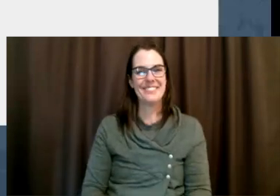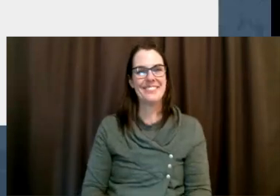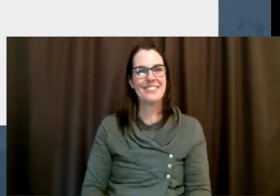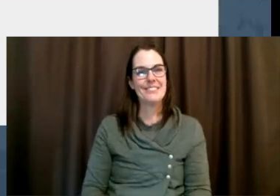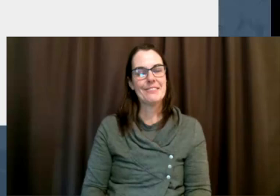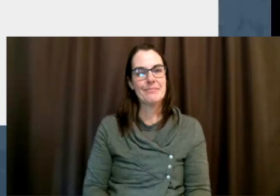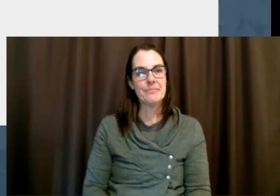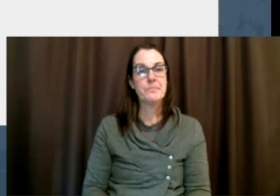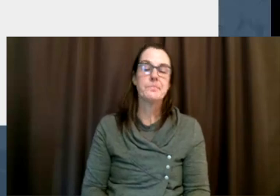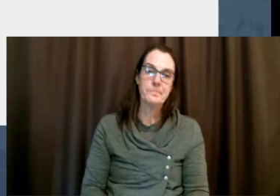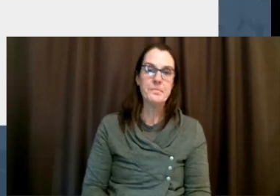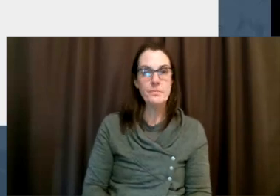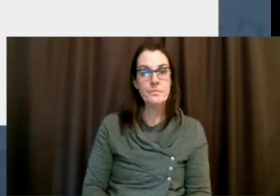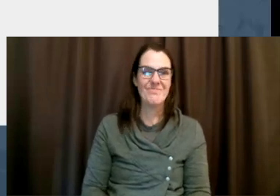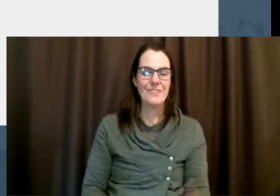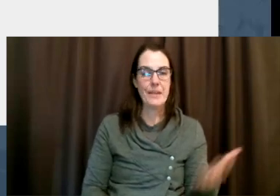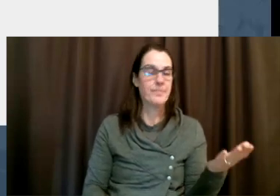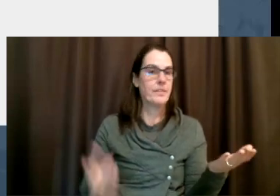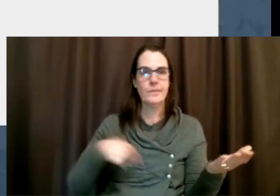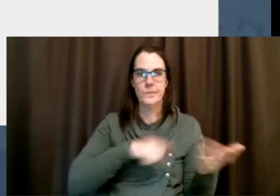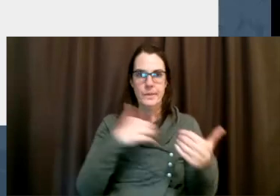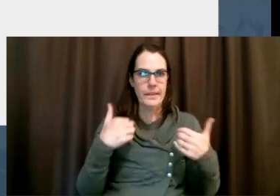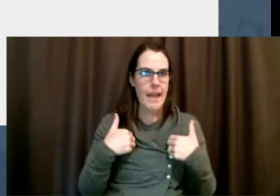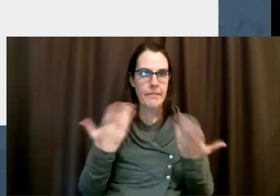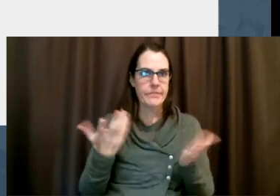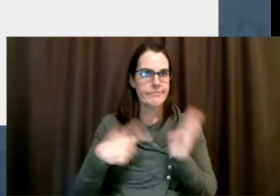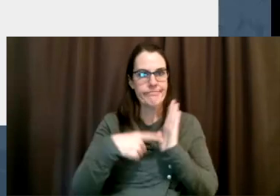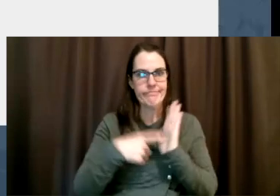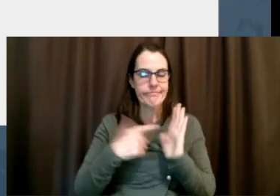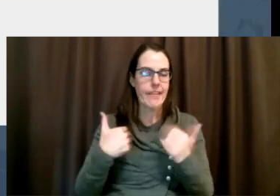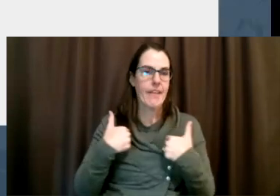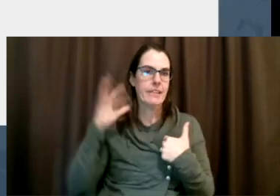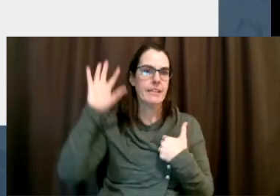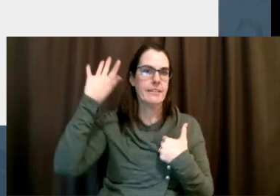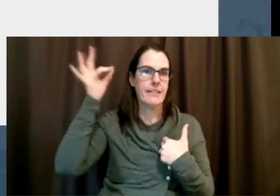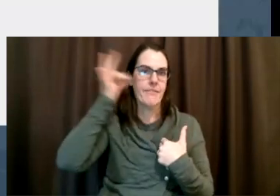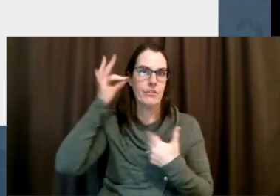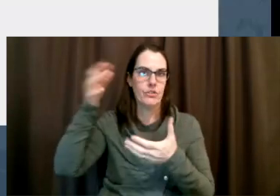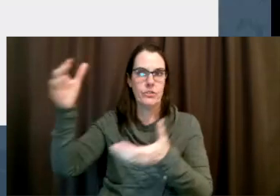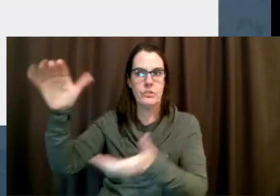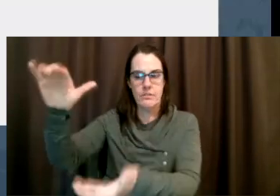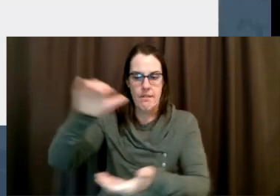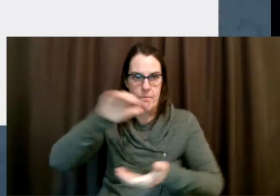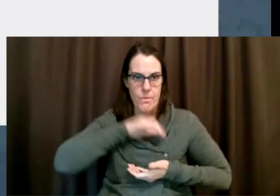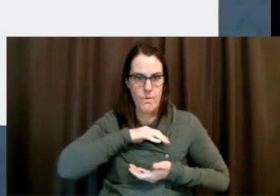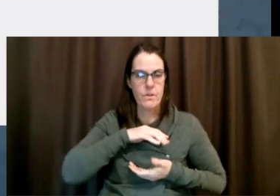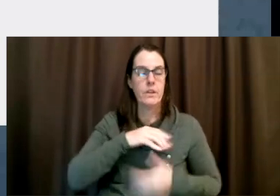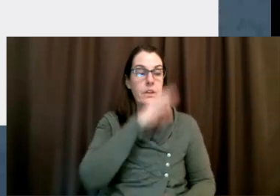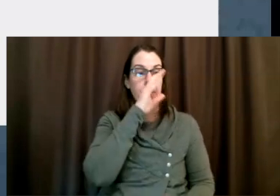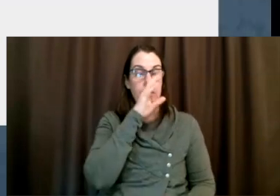let's just say we have this federal award and we've determined that our direct labor rate is